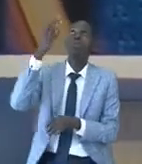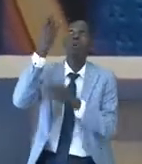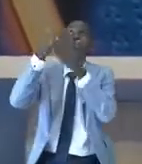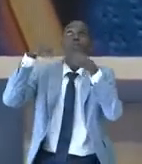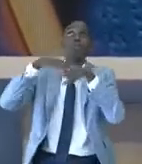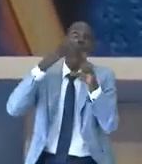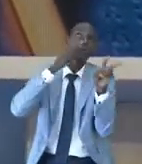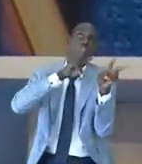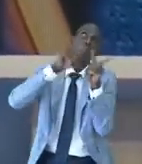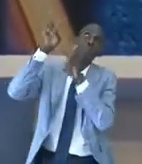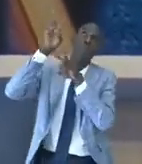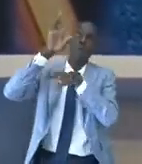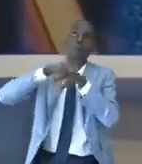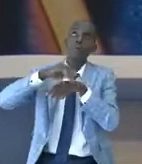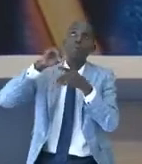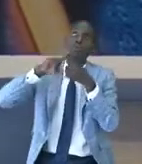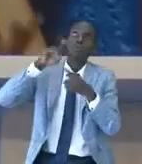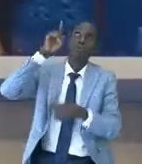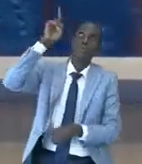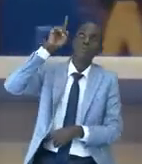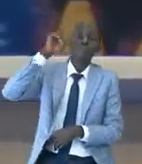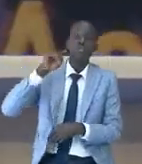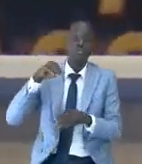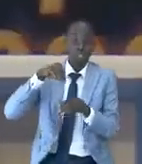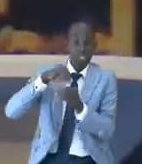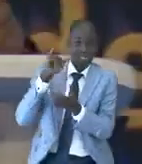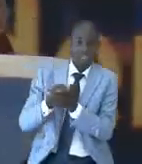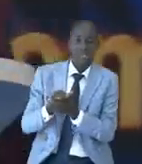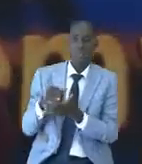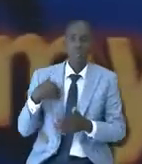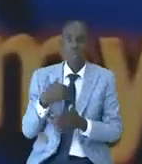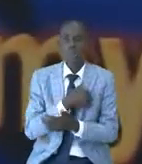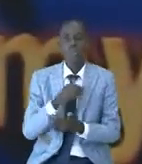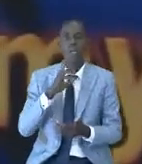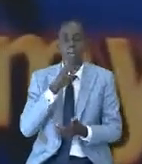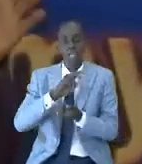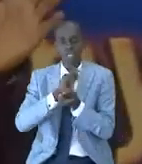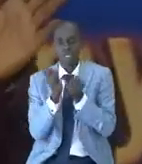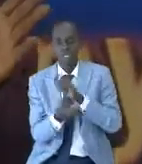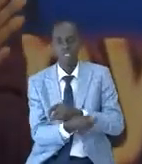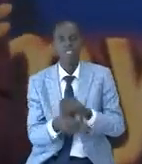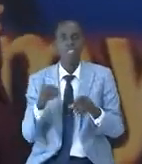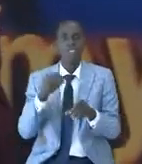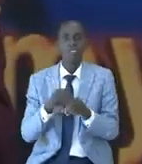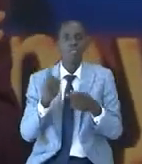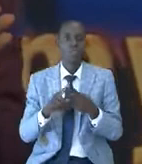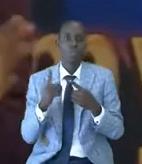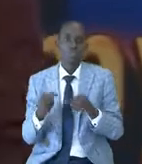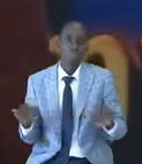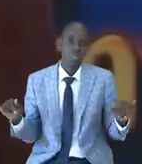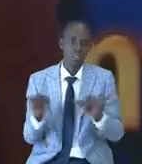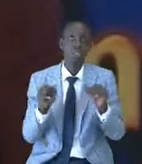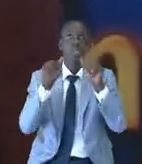him, beholding him, we're changed into the same